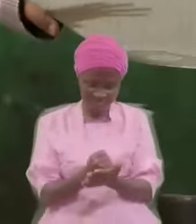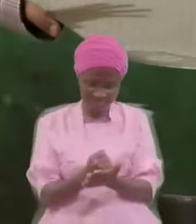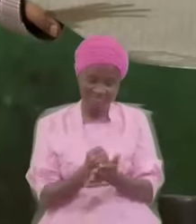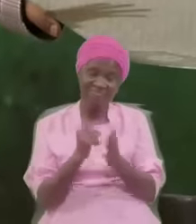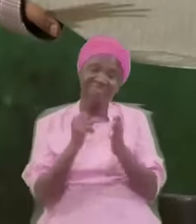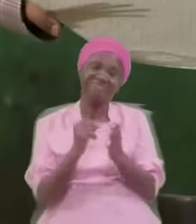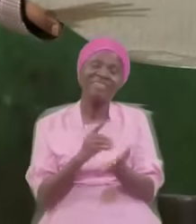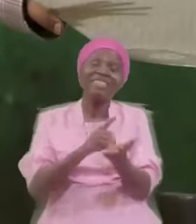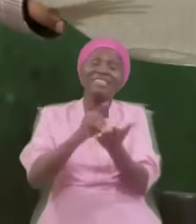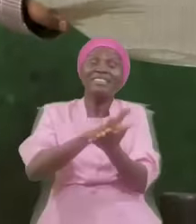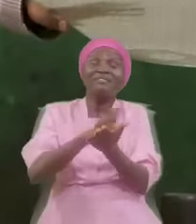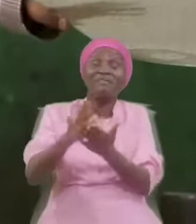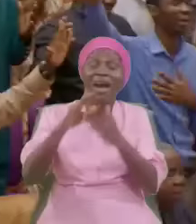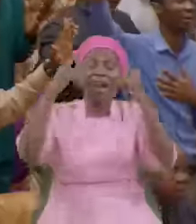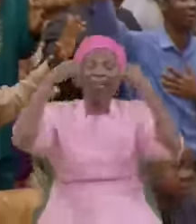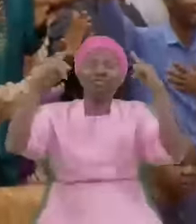Supernatural breakthrough for you.